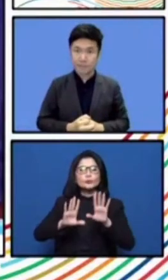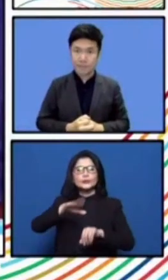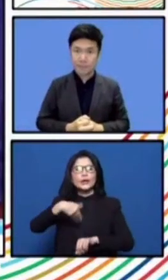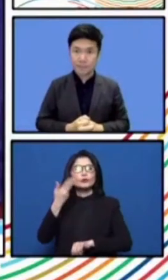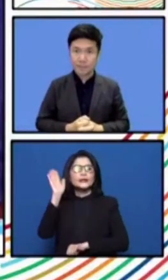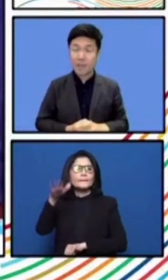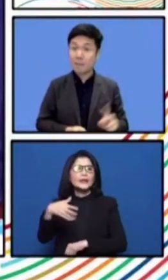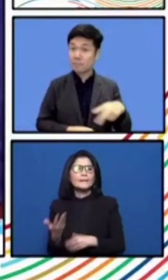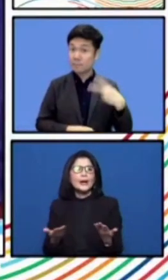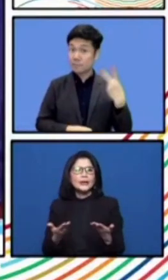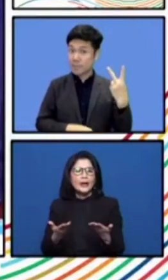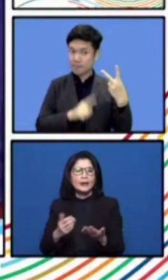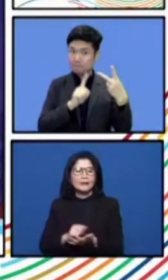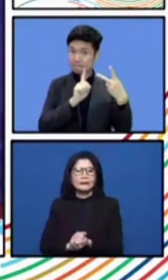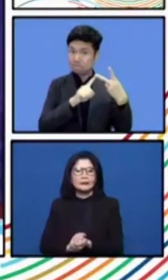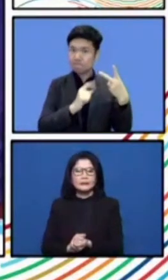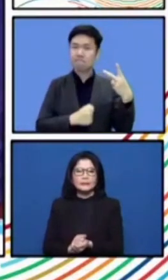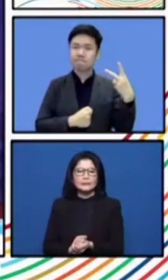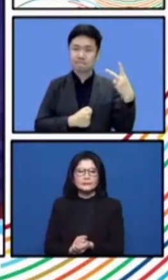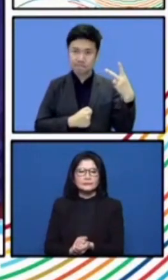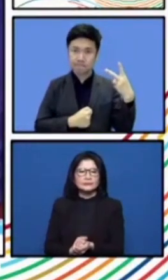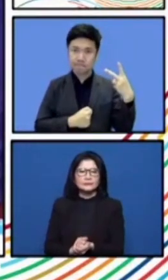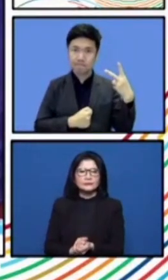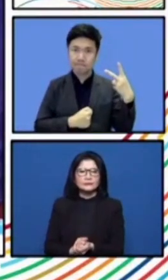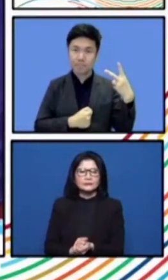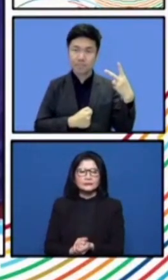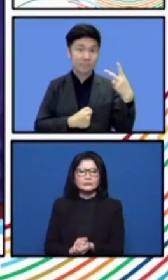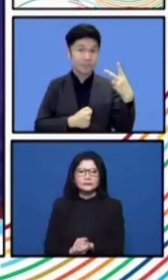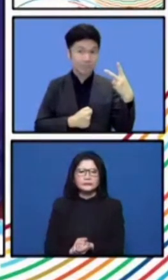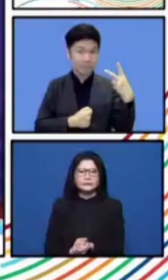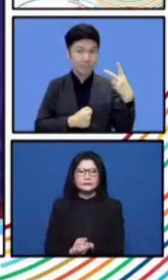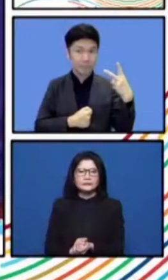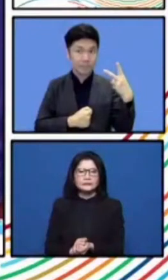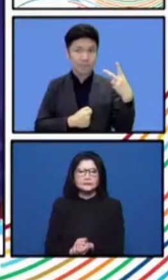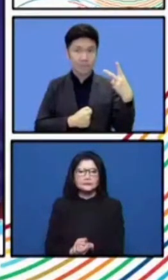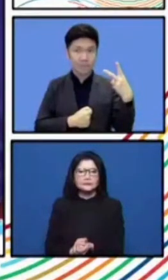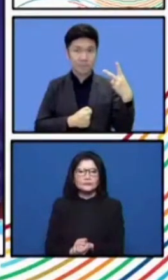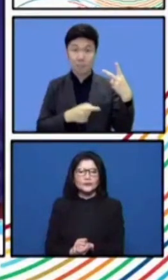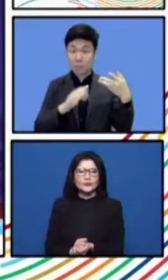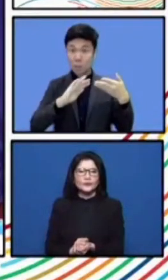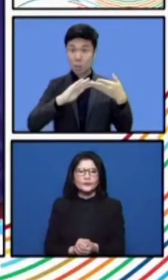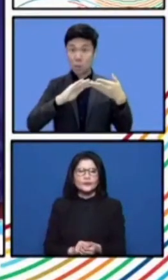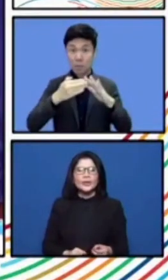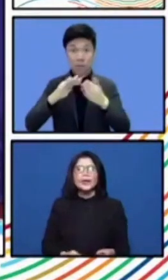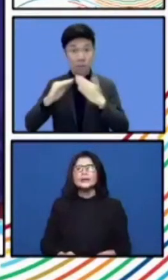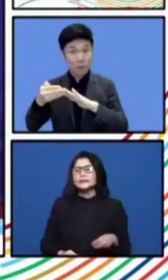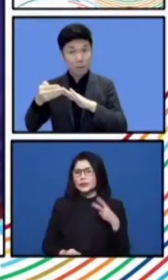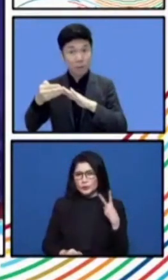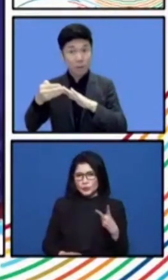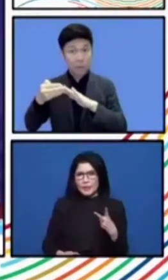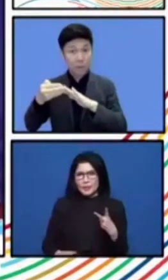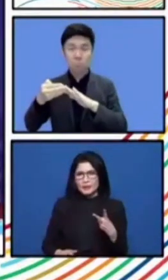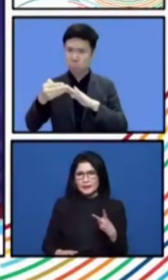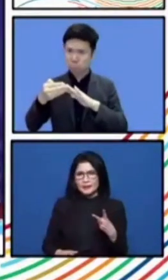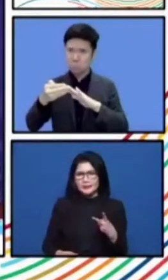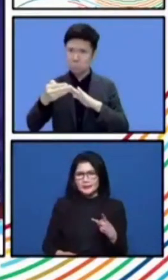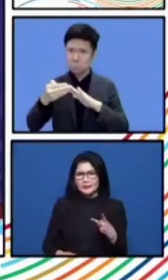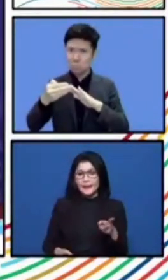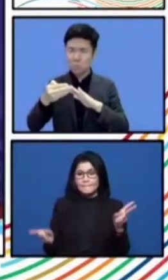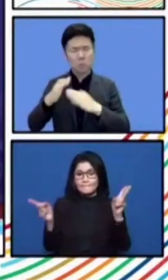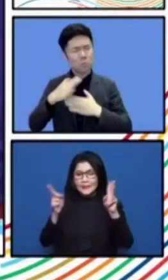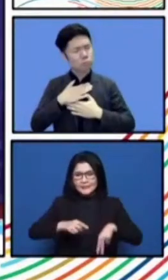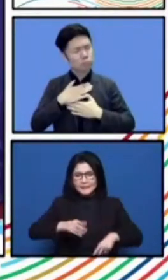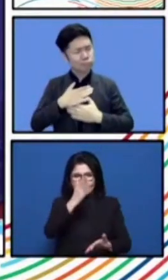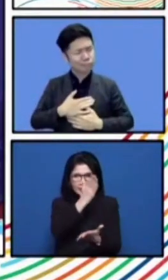be we can be part as I said earlier about this community of people who are concerned about moving this